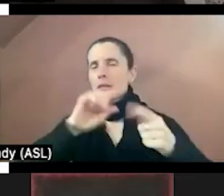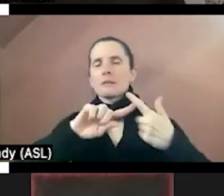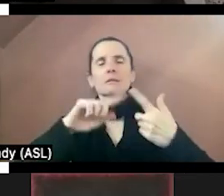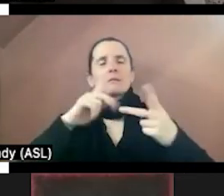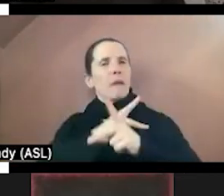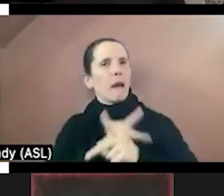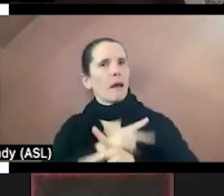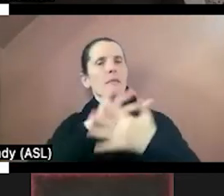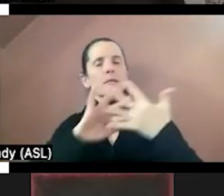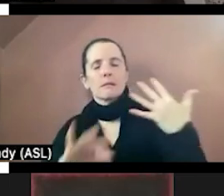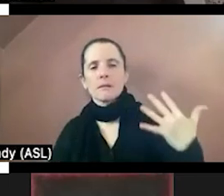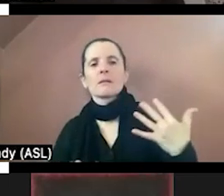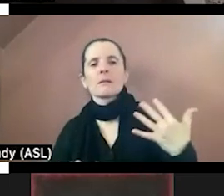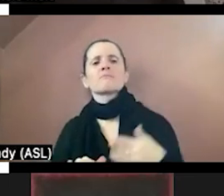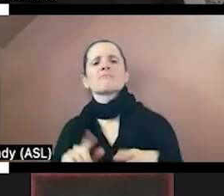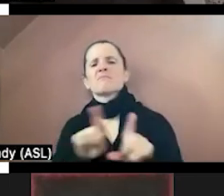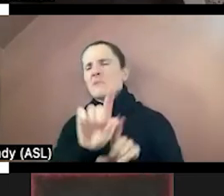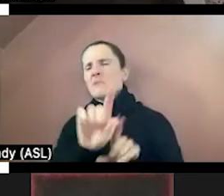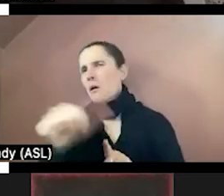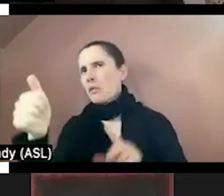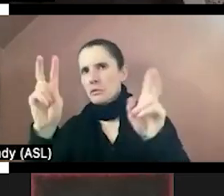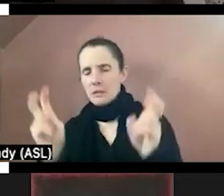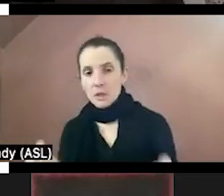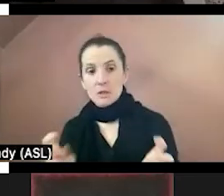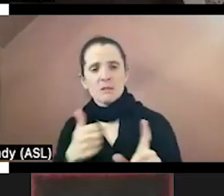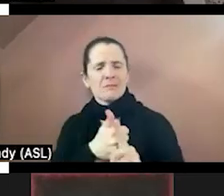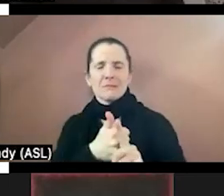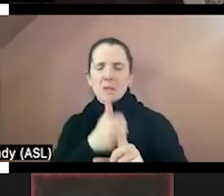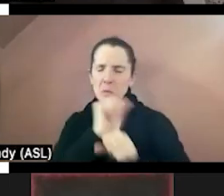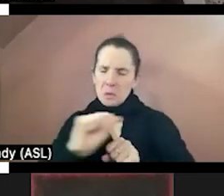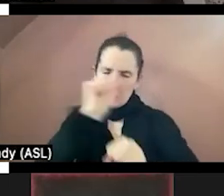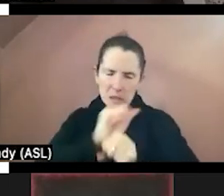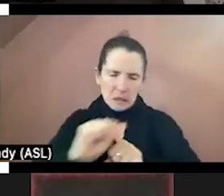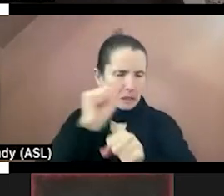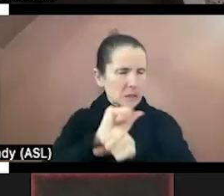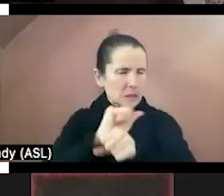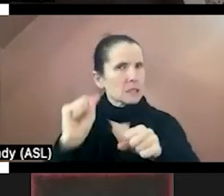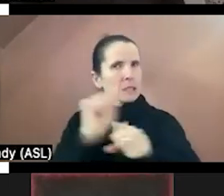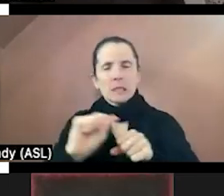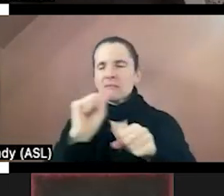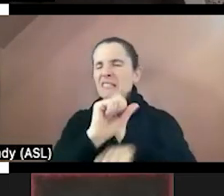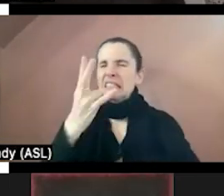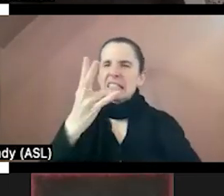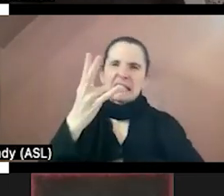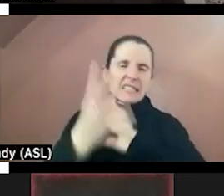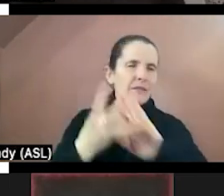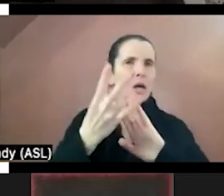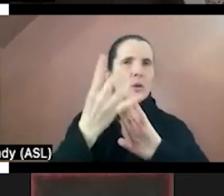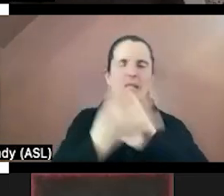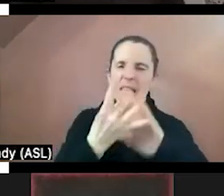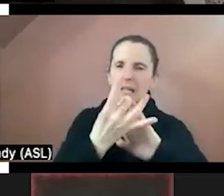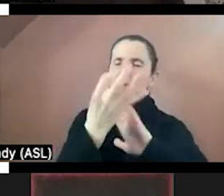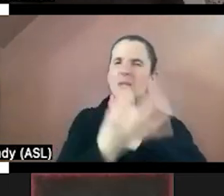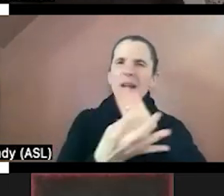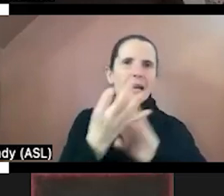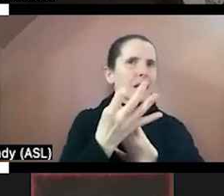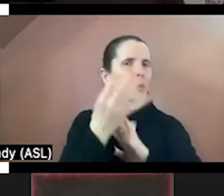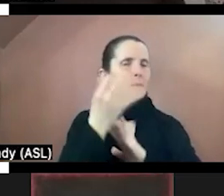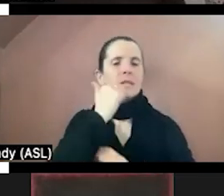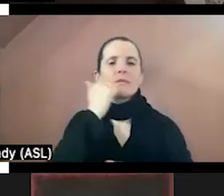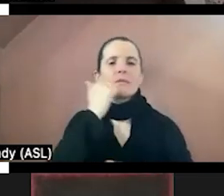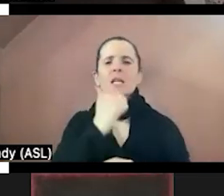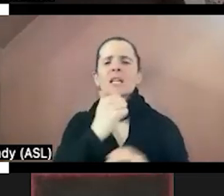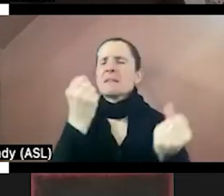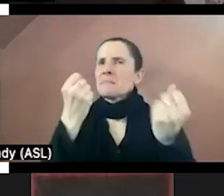He was a workaholic who could teach for like 7, 8, 9 hours a day. Had a lot of important students,